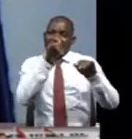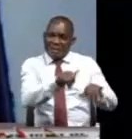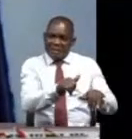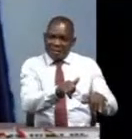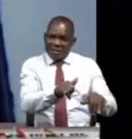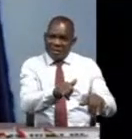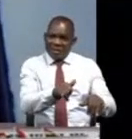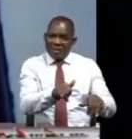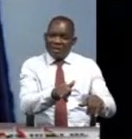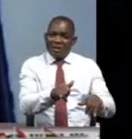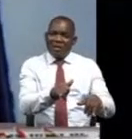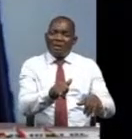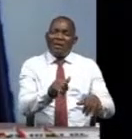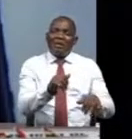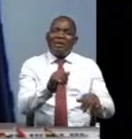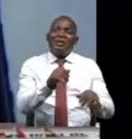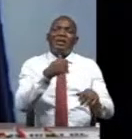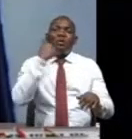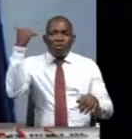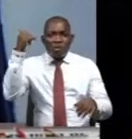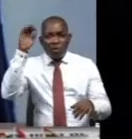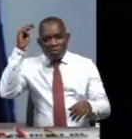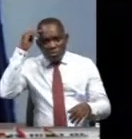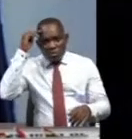That is not correct.